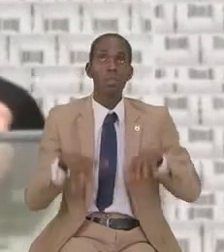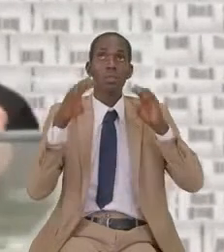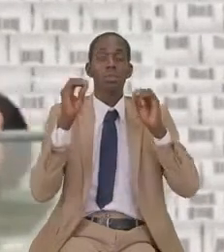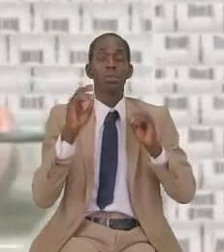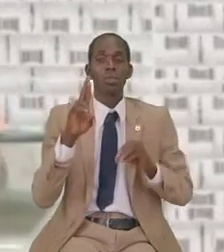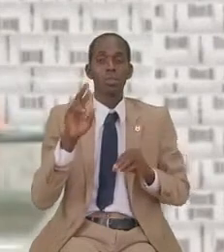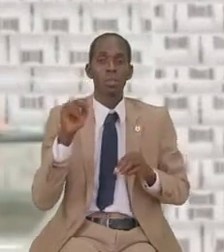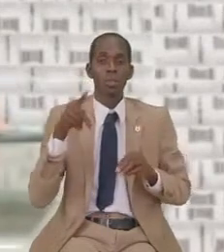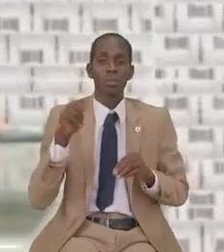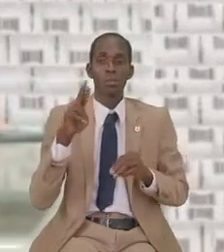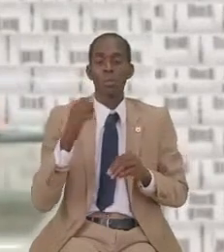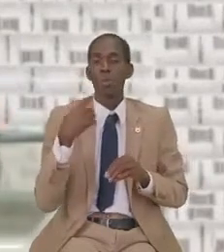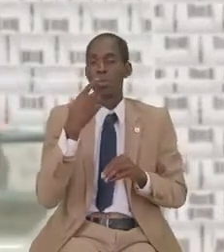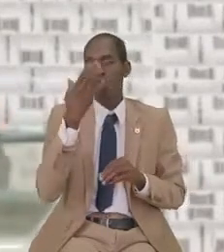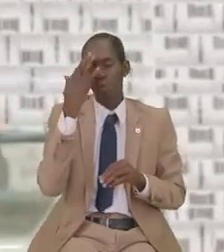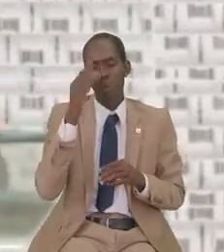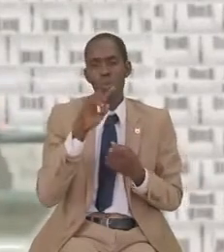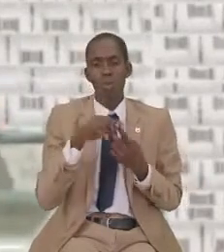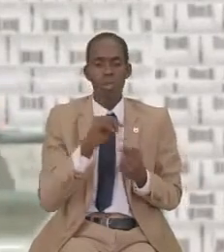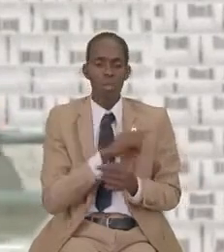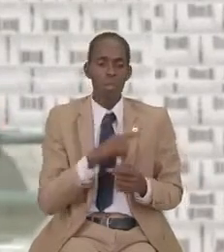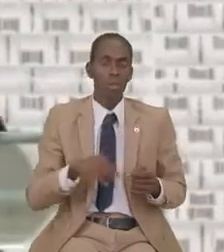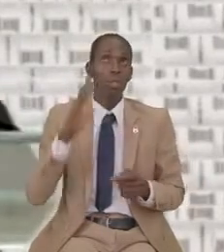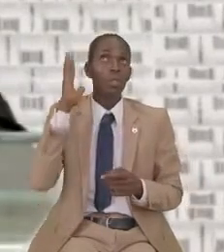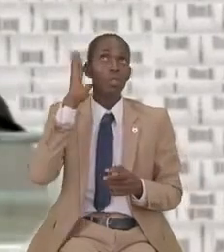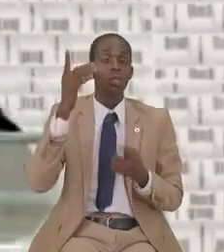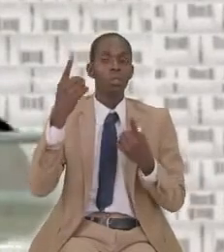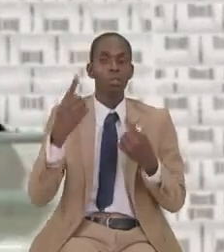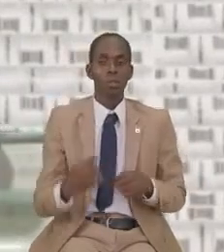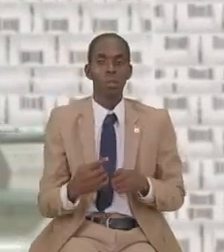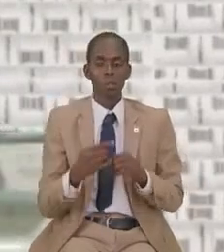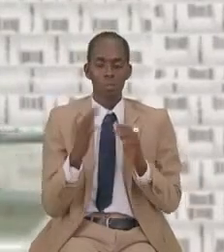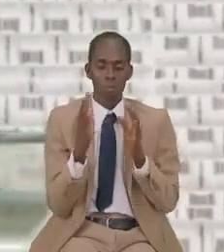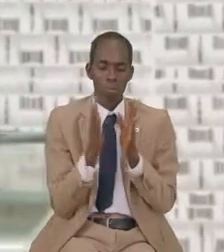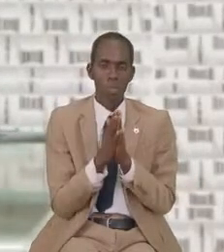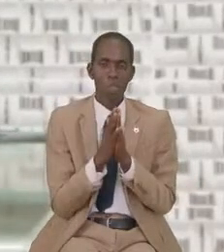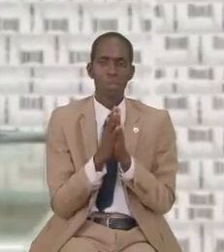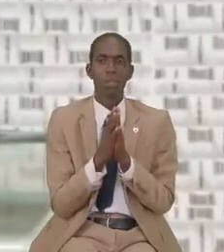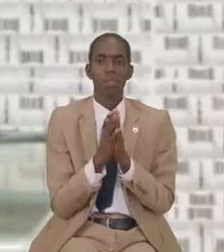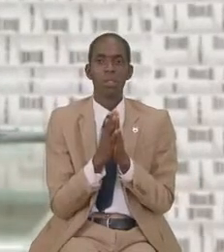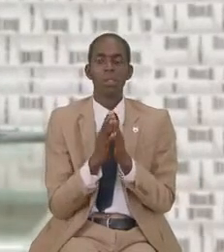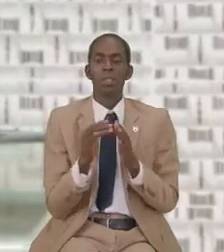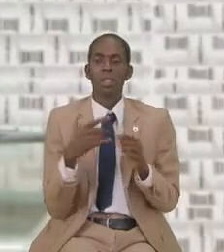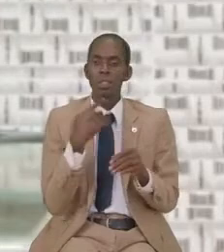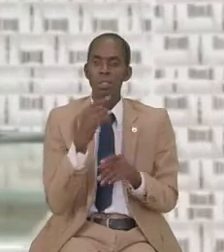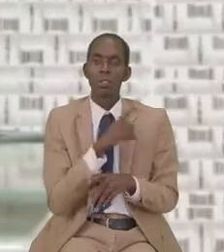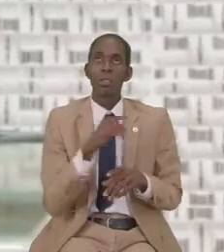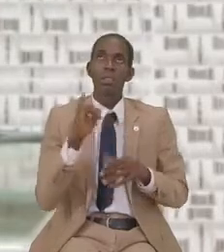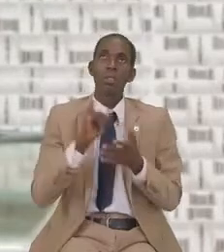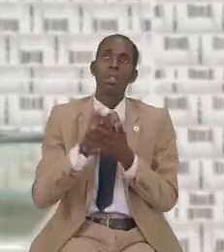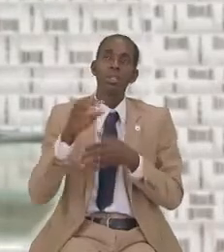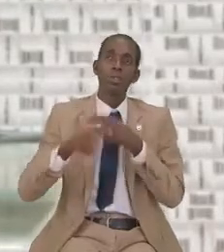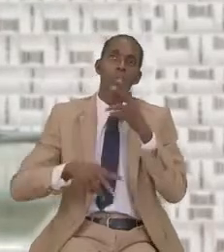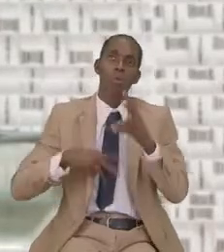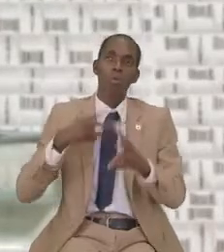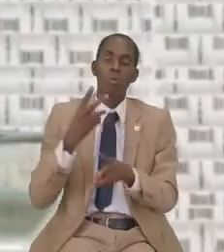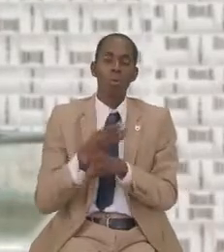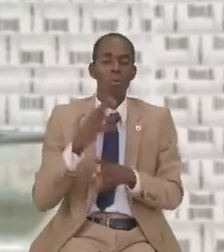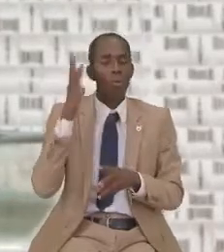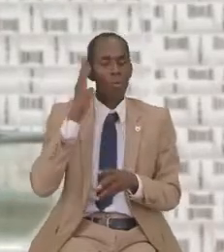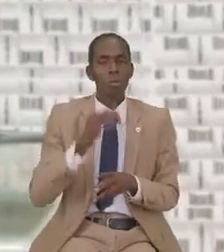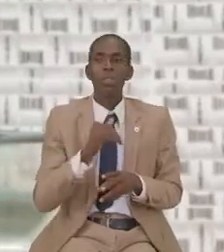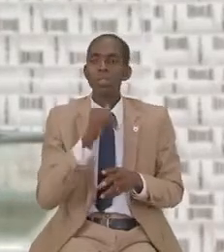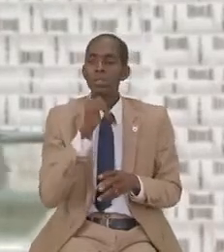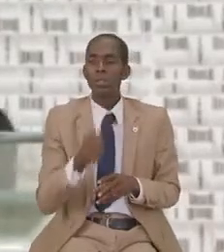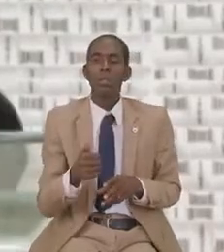the Lord shall come? Pray. Lord, the word will not suck me up. The word will